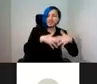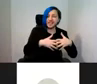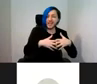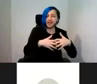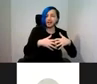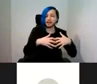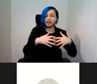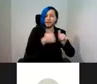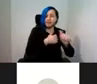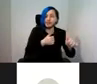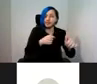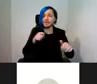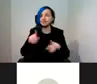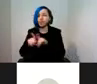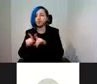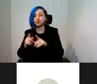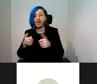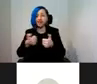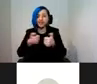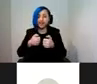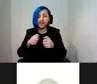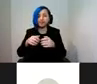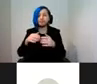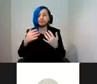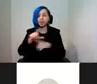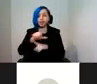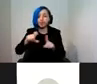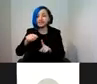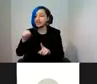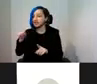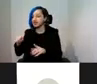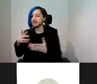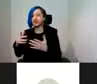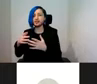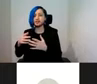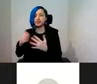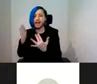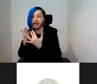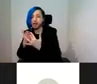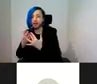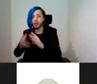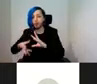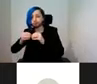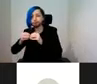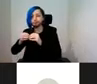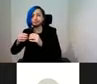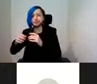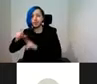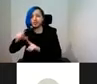and also things like video game communities and multiple different shareholders. Was this issue around legality and